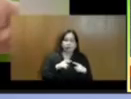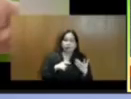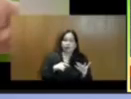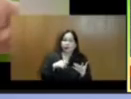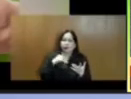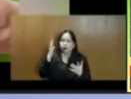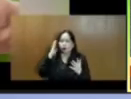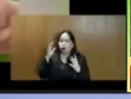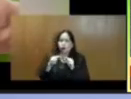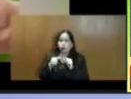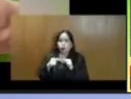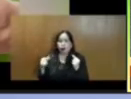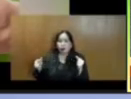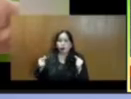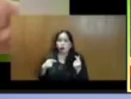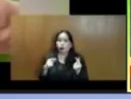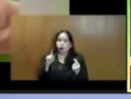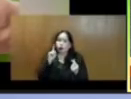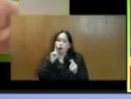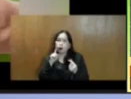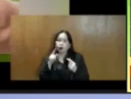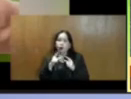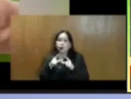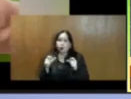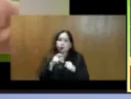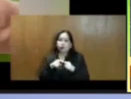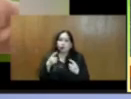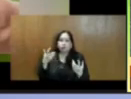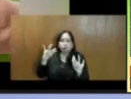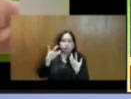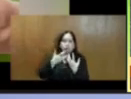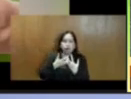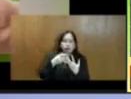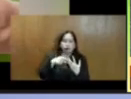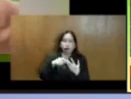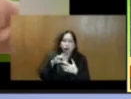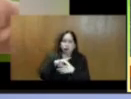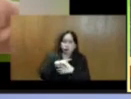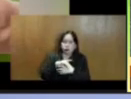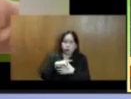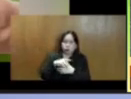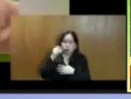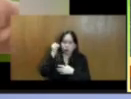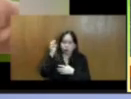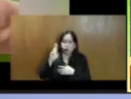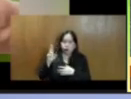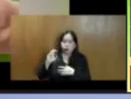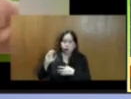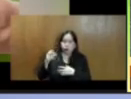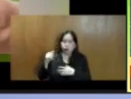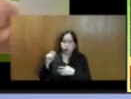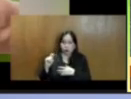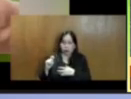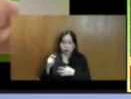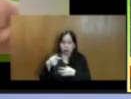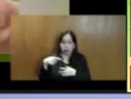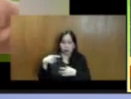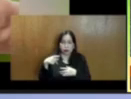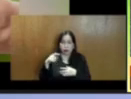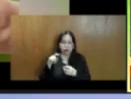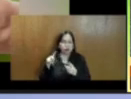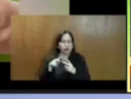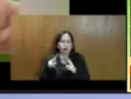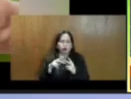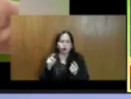in linguistics. You know, you need to put in the context of what you need ChatGPT. You need to be very, very specific.